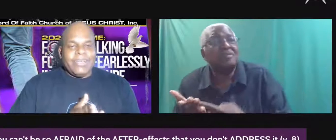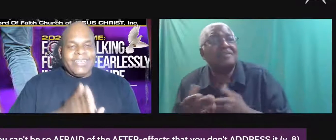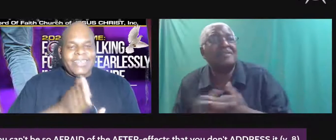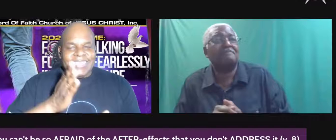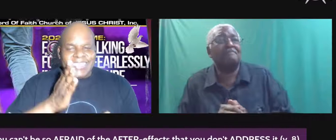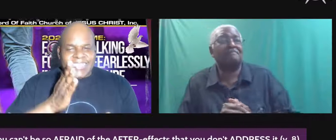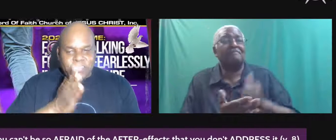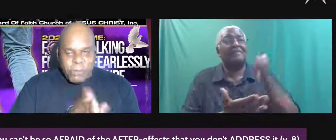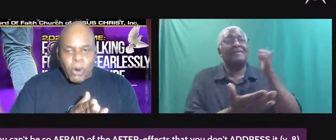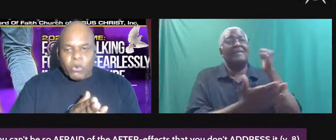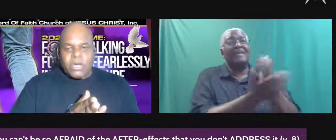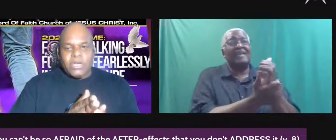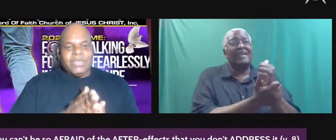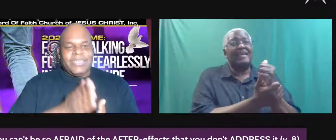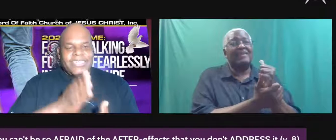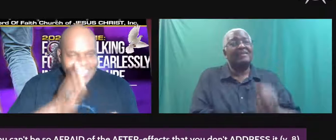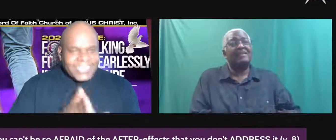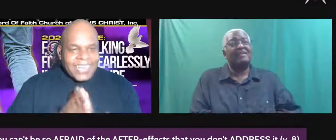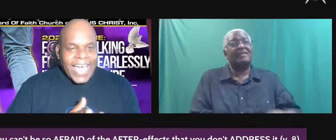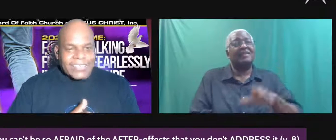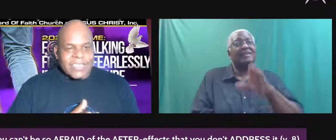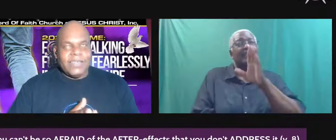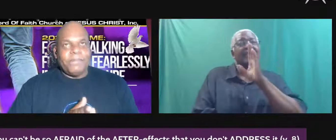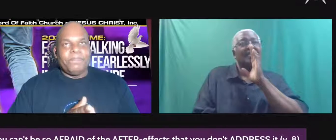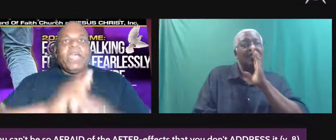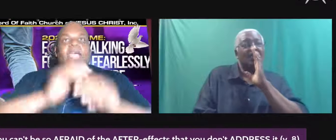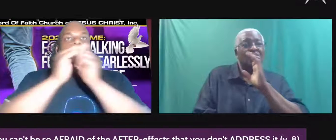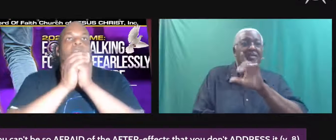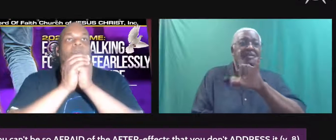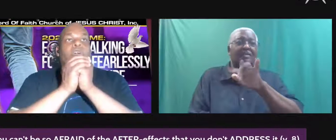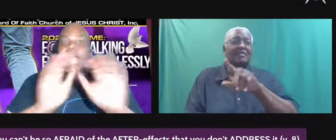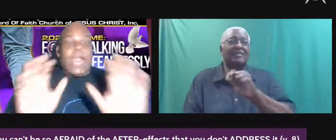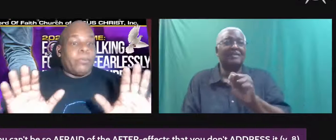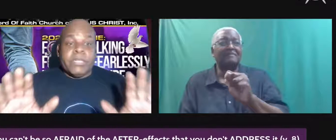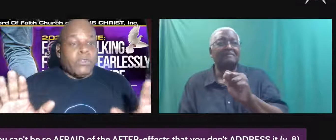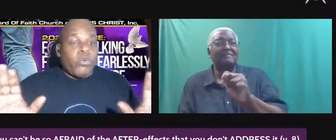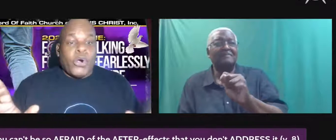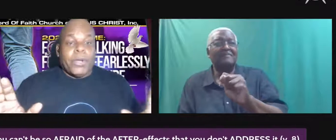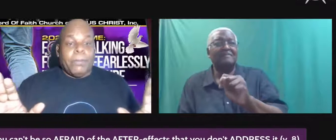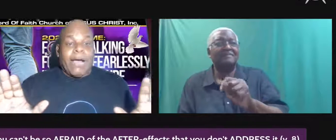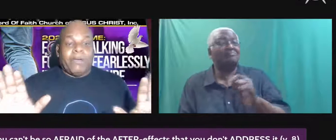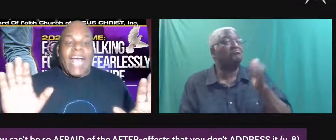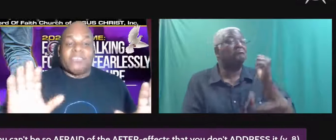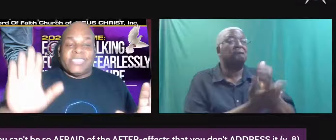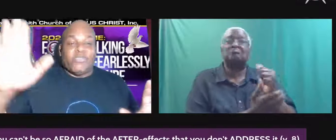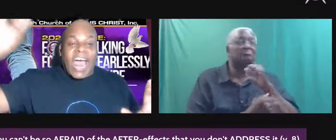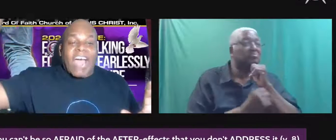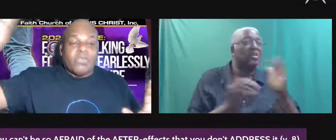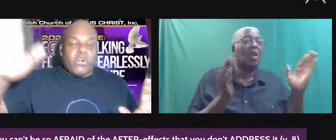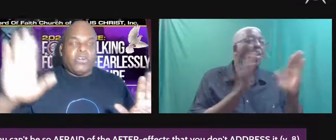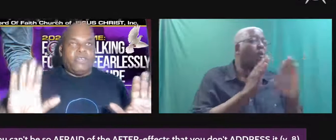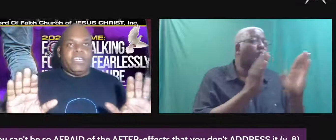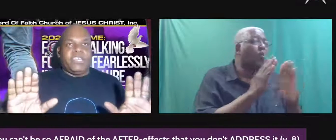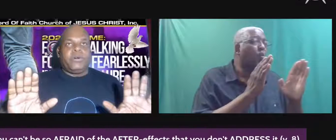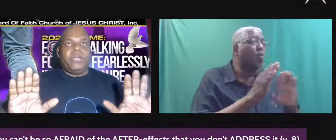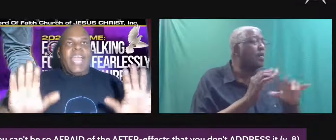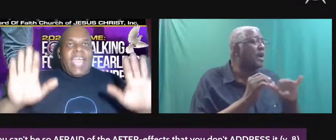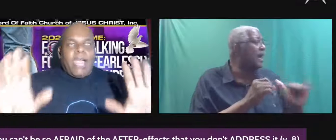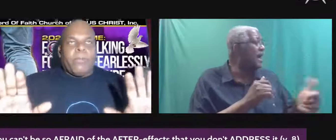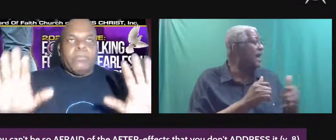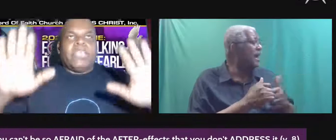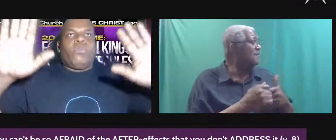Abram spoke to Lot. In other words, Abram didn't worry about how Sarai was going to